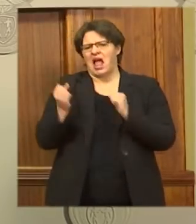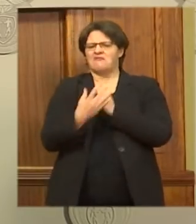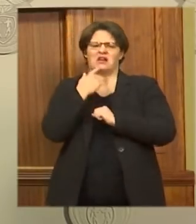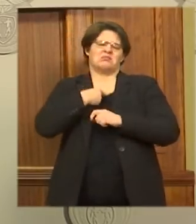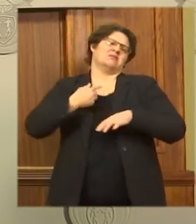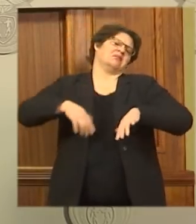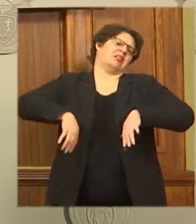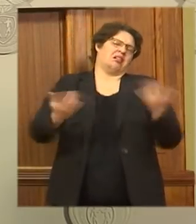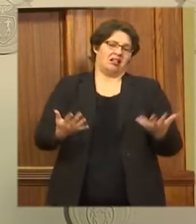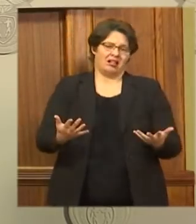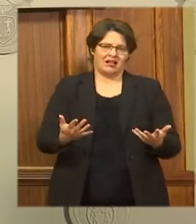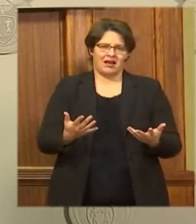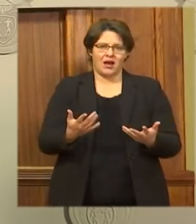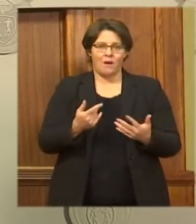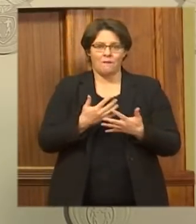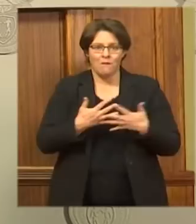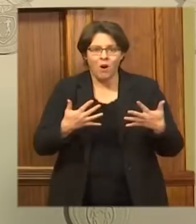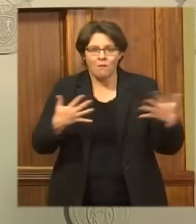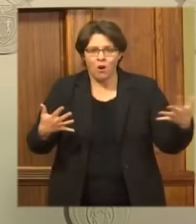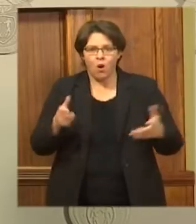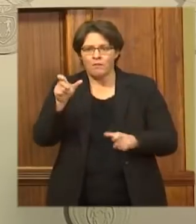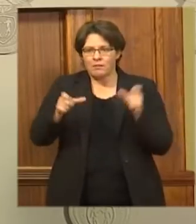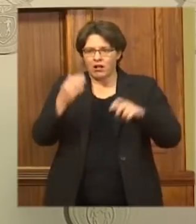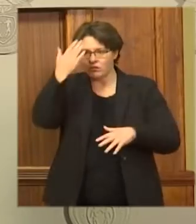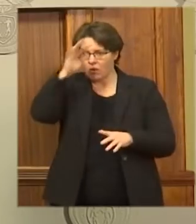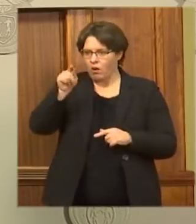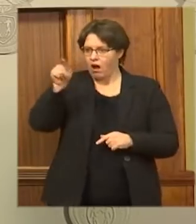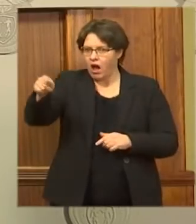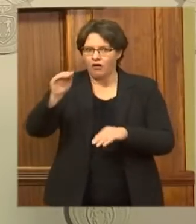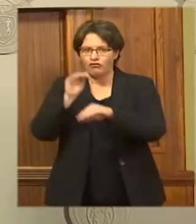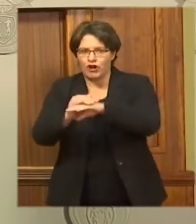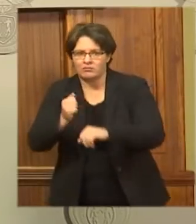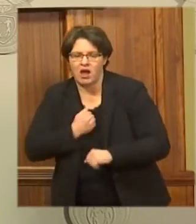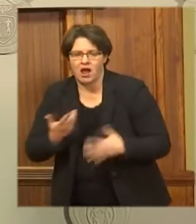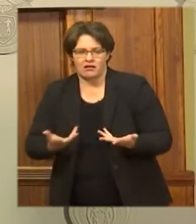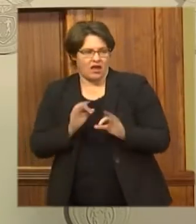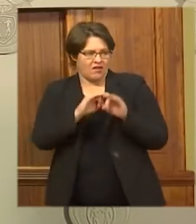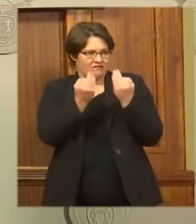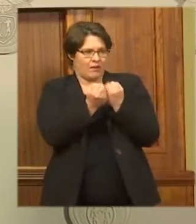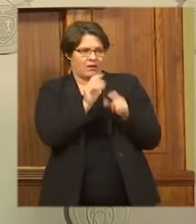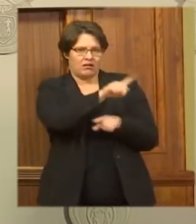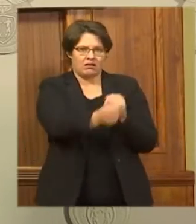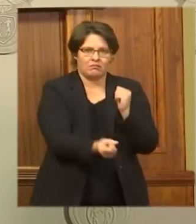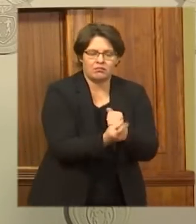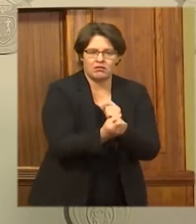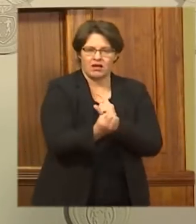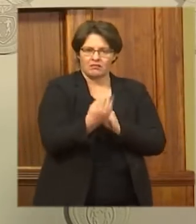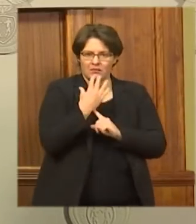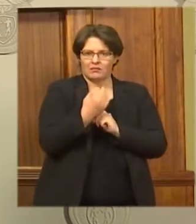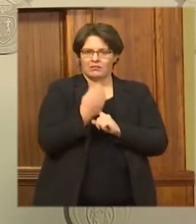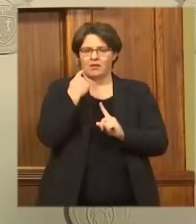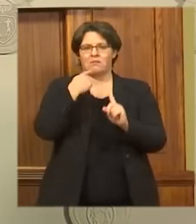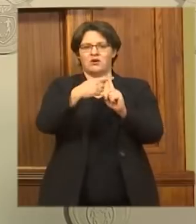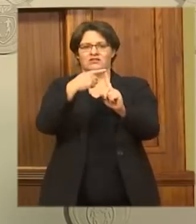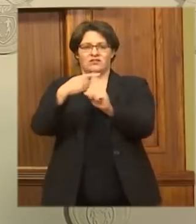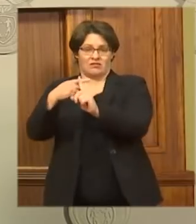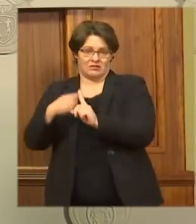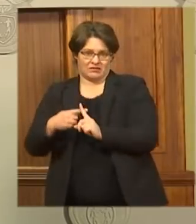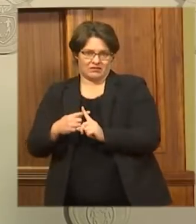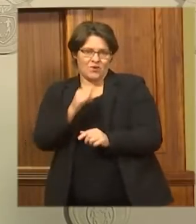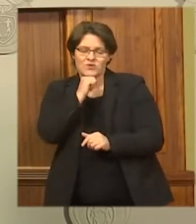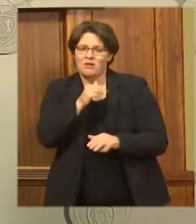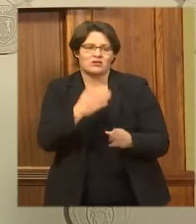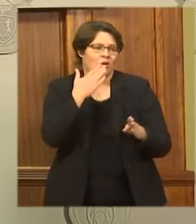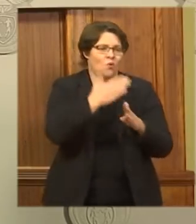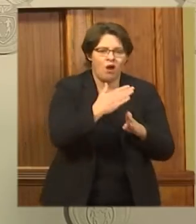closer. More and more of us now know someone who is infected, whether at